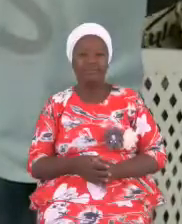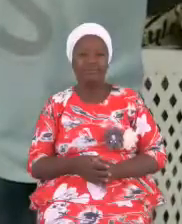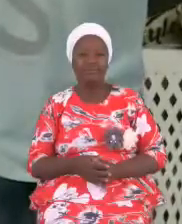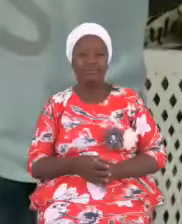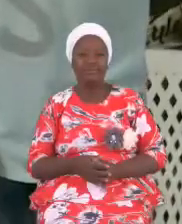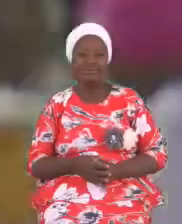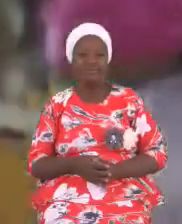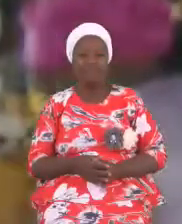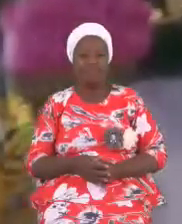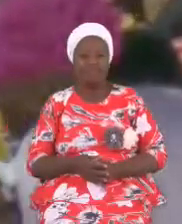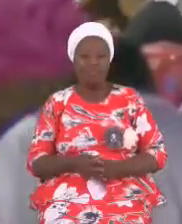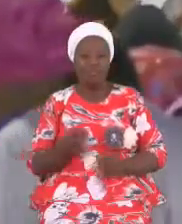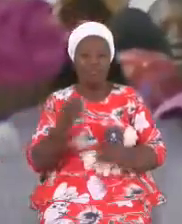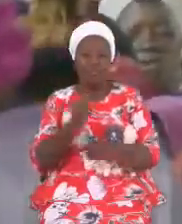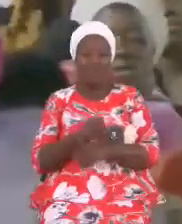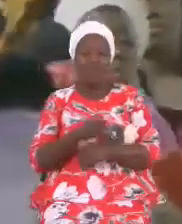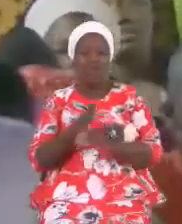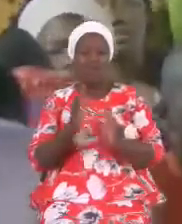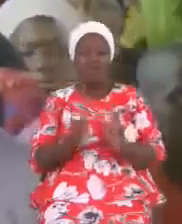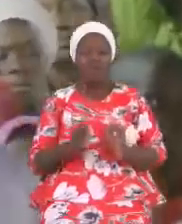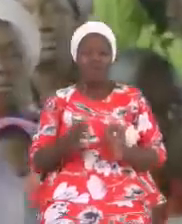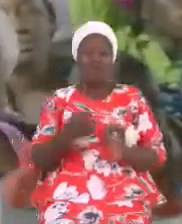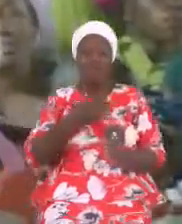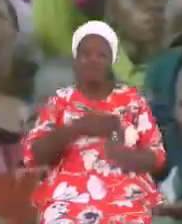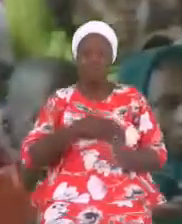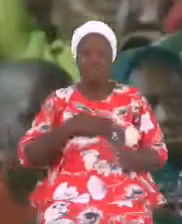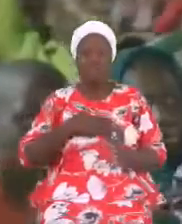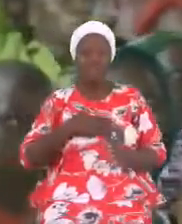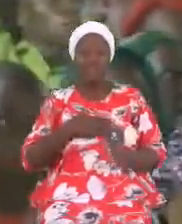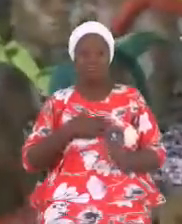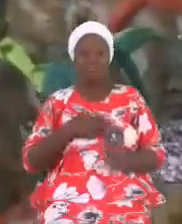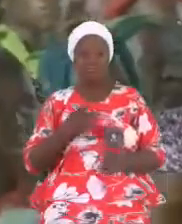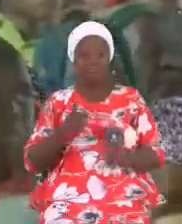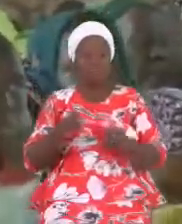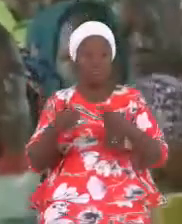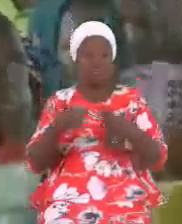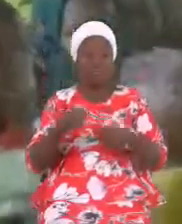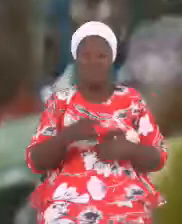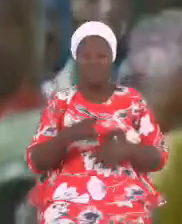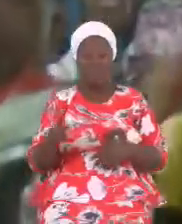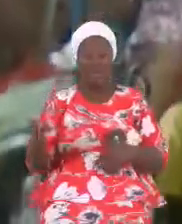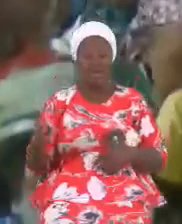back, to the right, to the left,